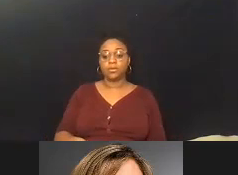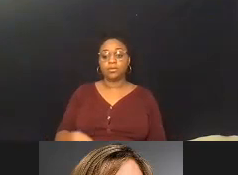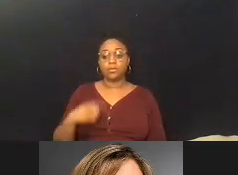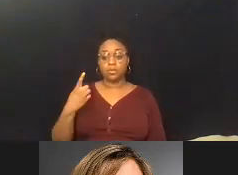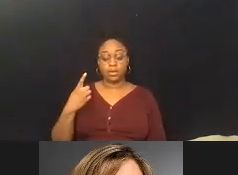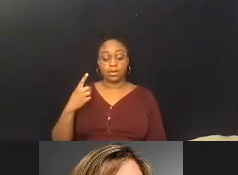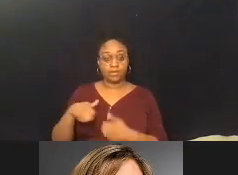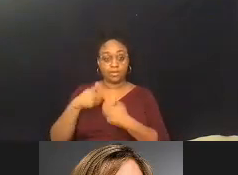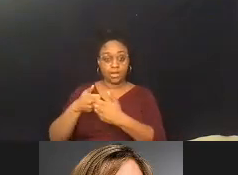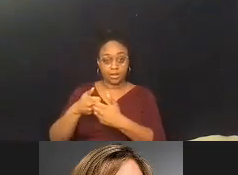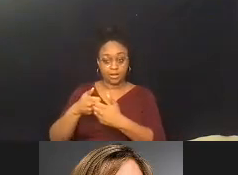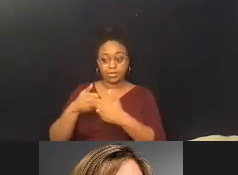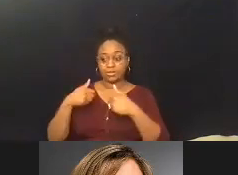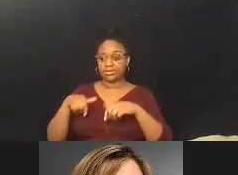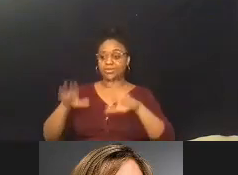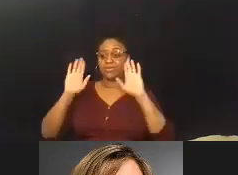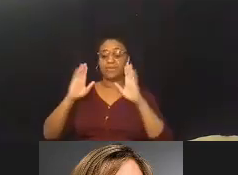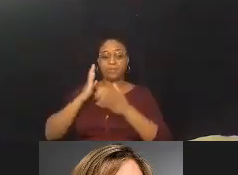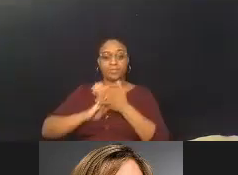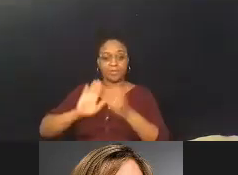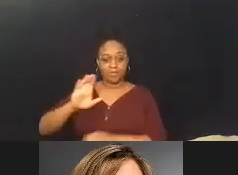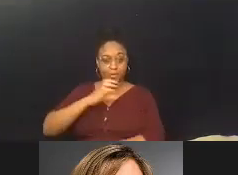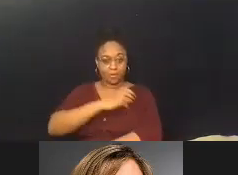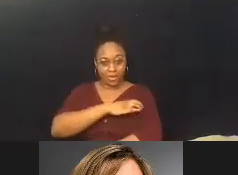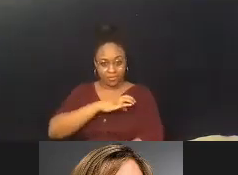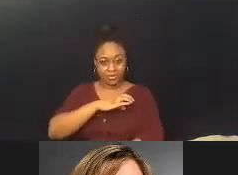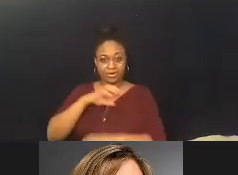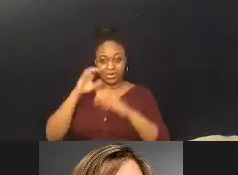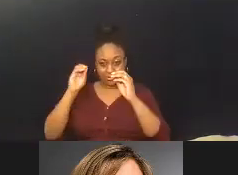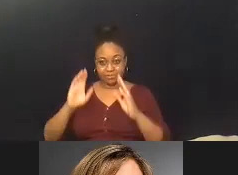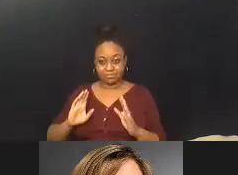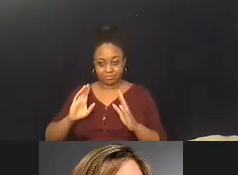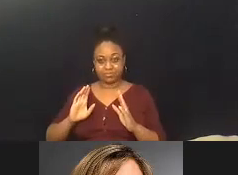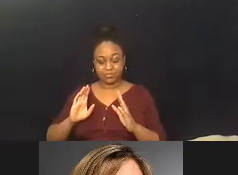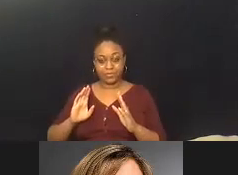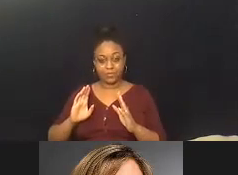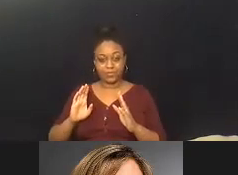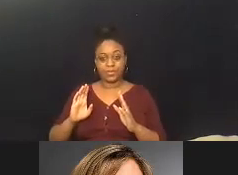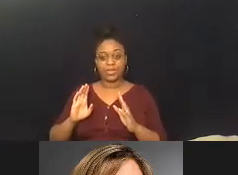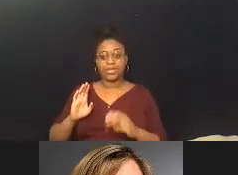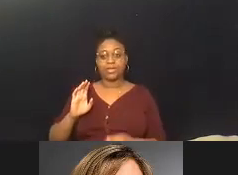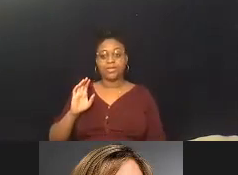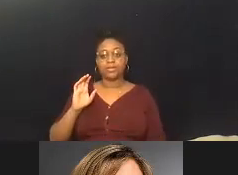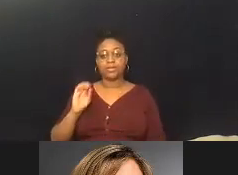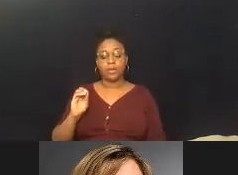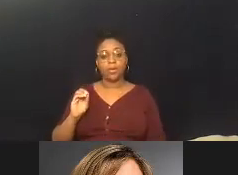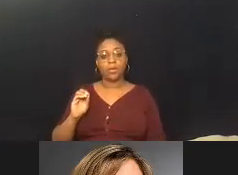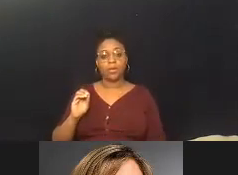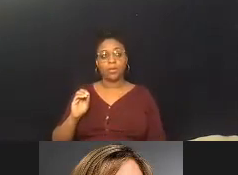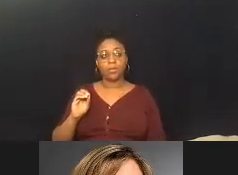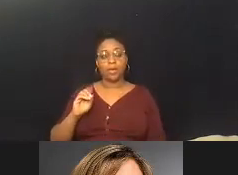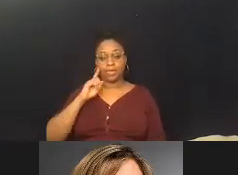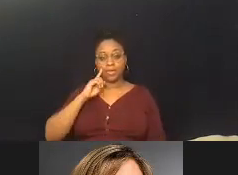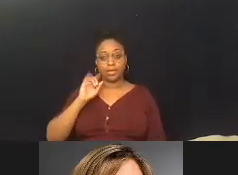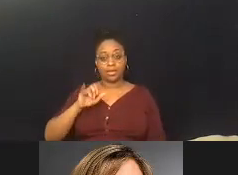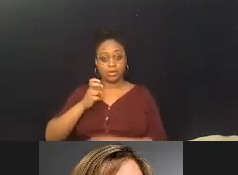relinquish some of your power as a faculty person. I think that's the hard part to do because they're sort of trained